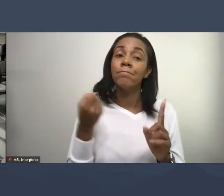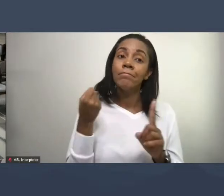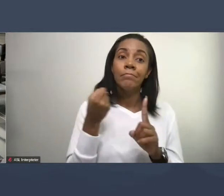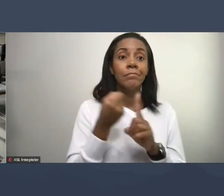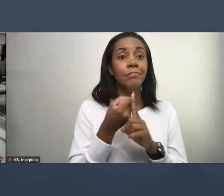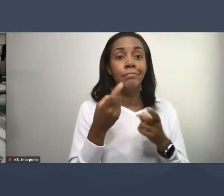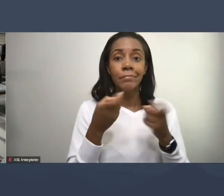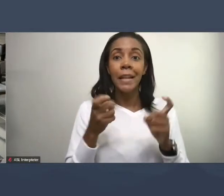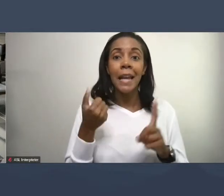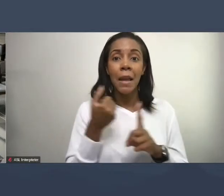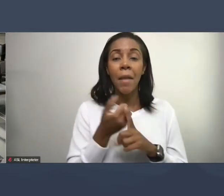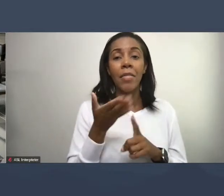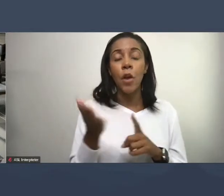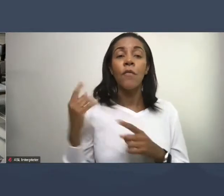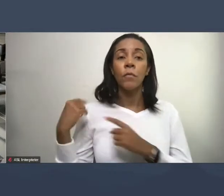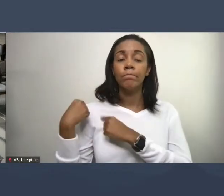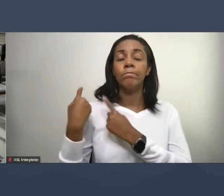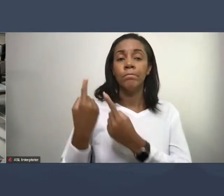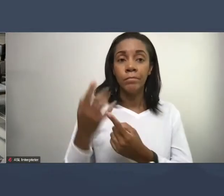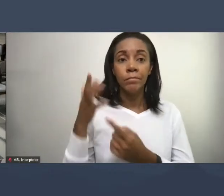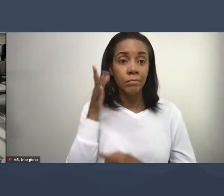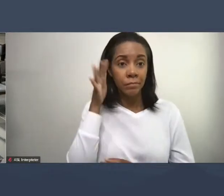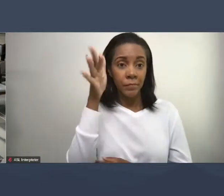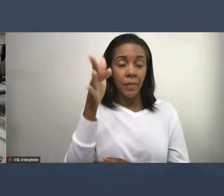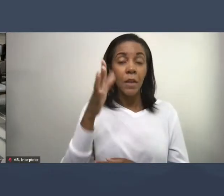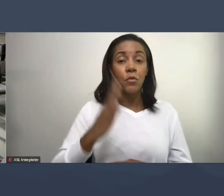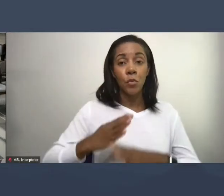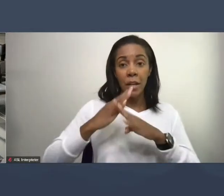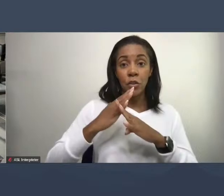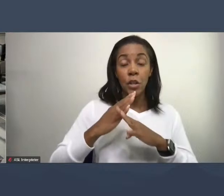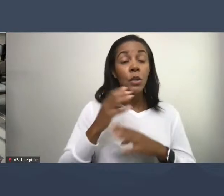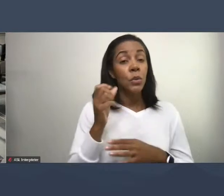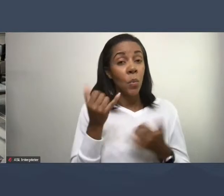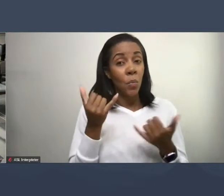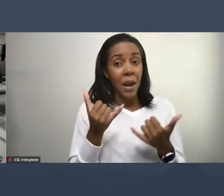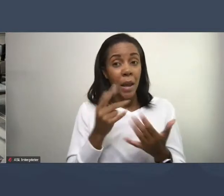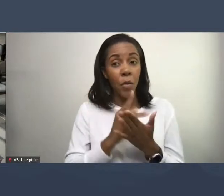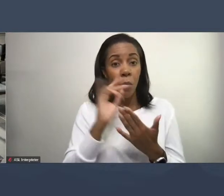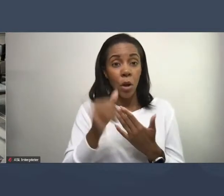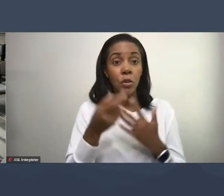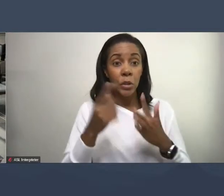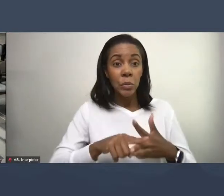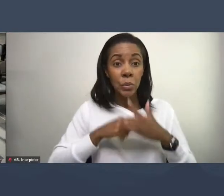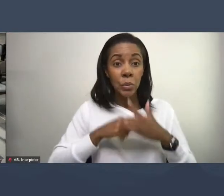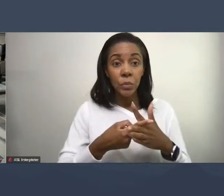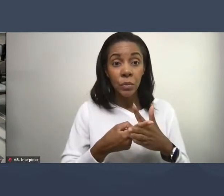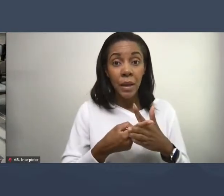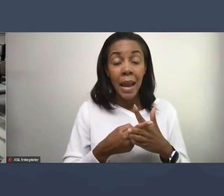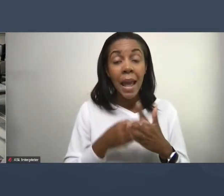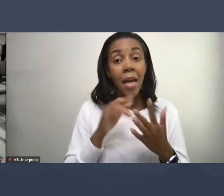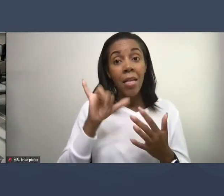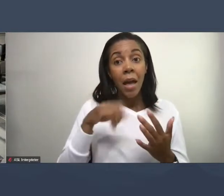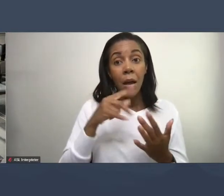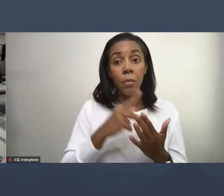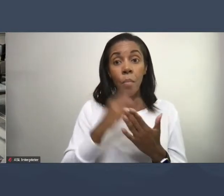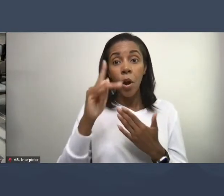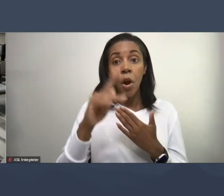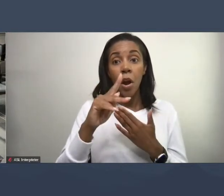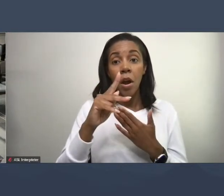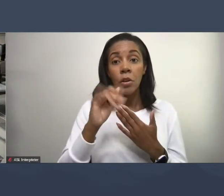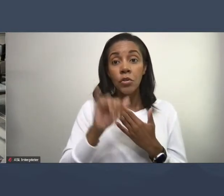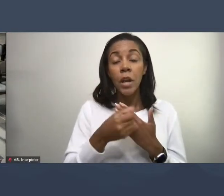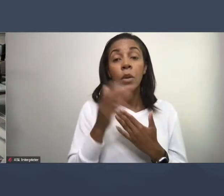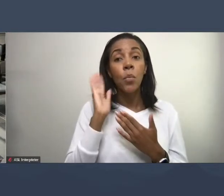going to long term and continue that protection. So far the project is underway. It is a project where we're going to be removing material both